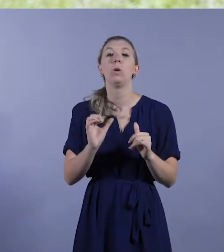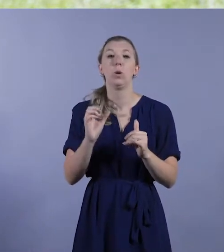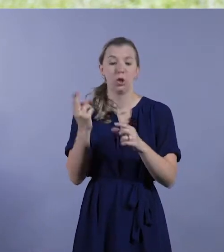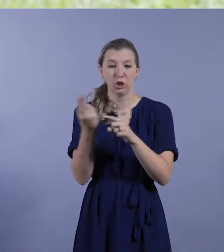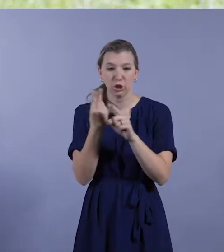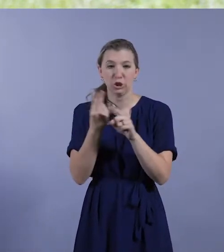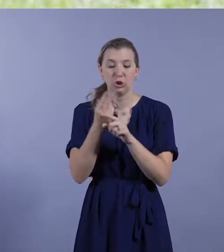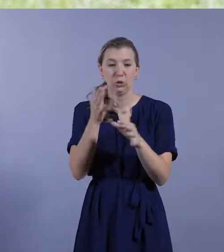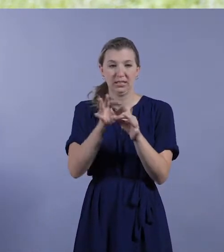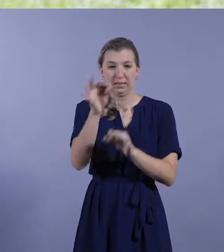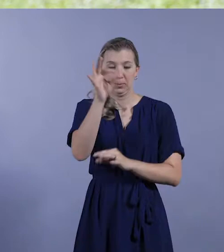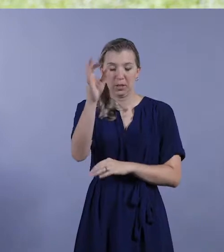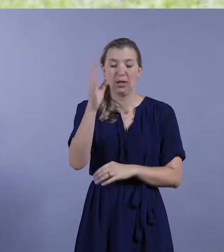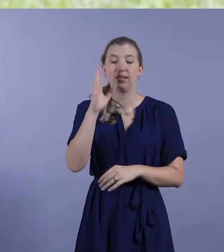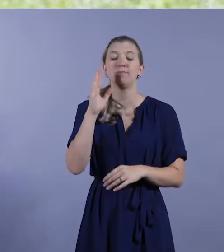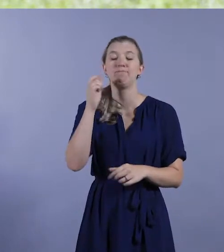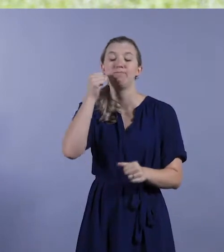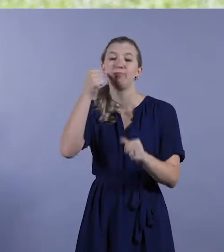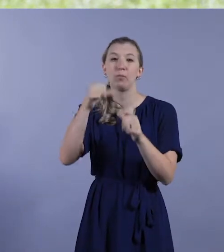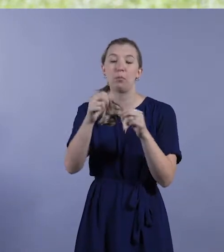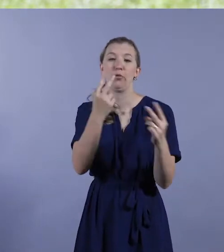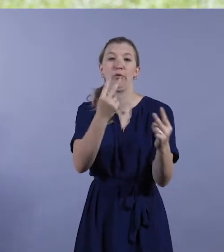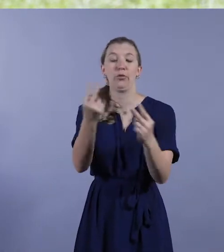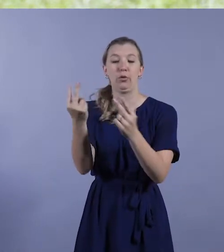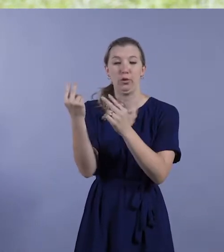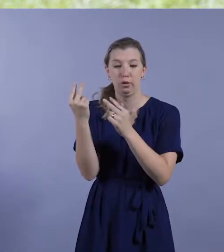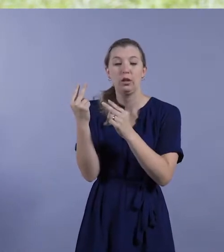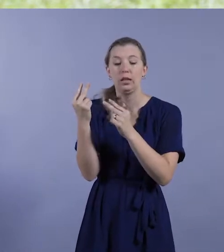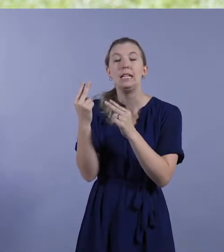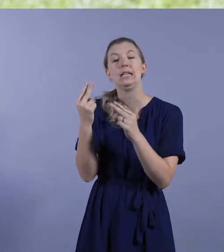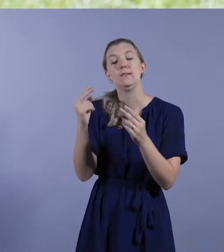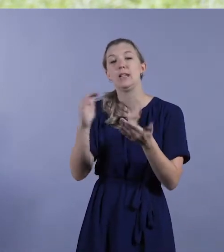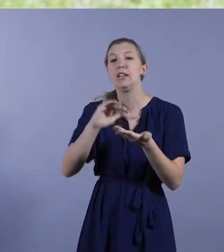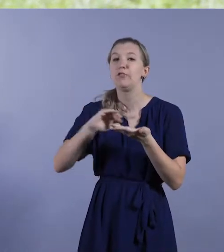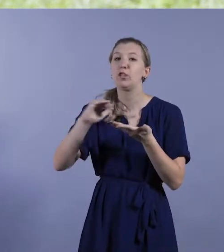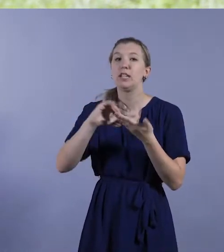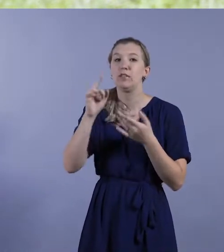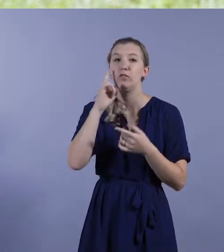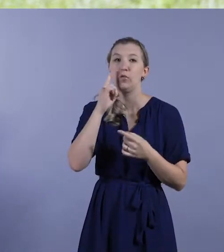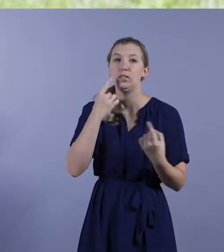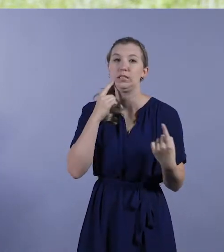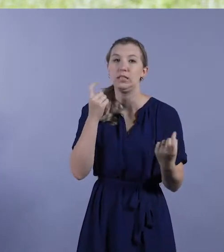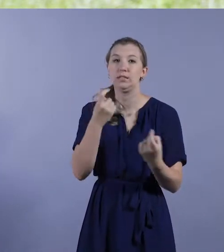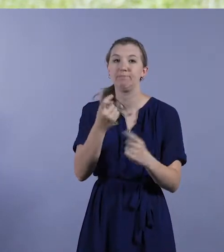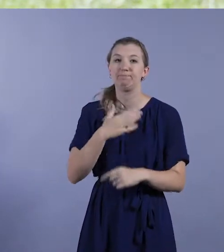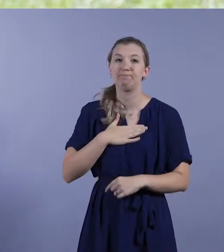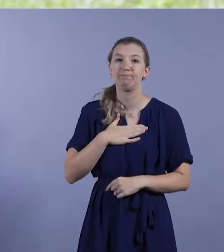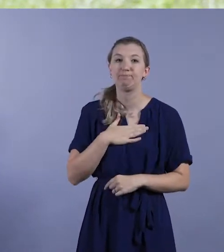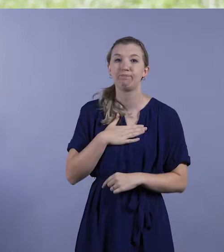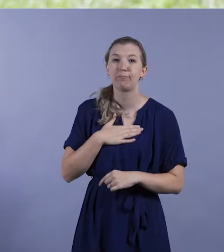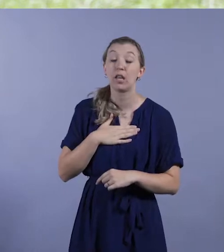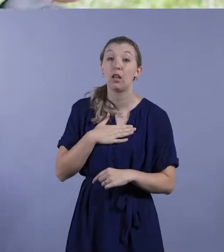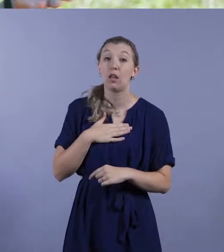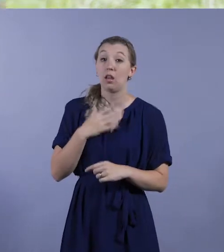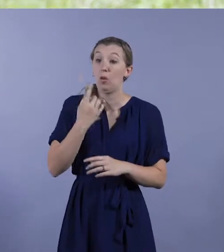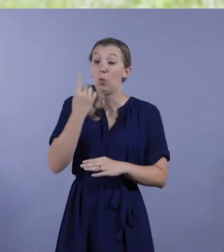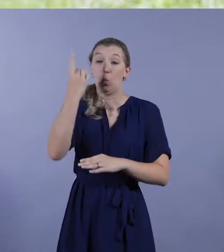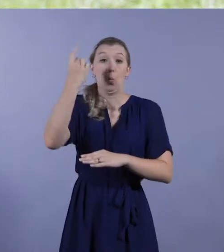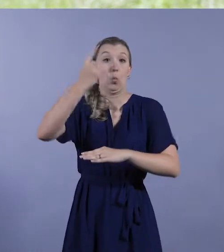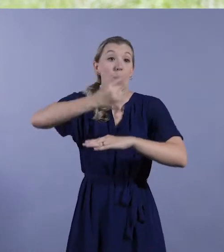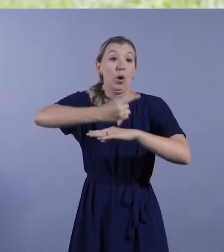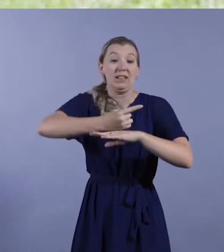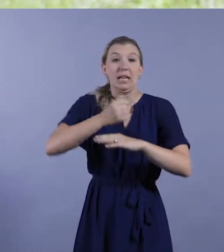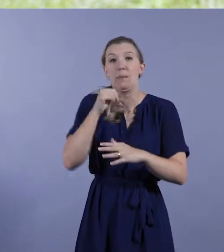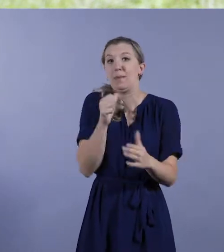to remind you you need forgiveness for your sin. And that one day, perhaps not